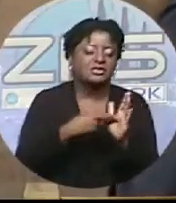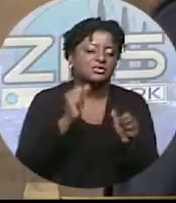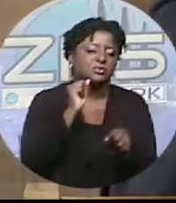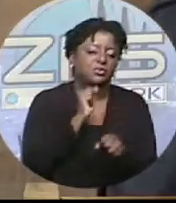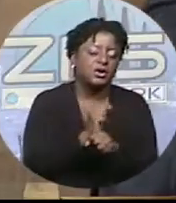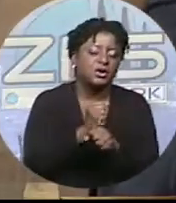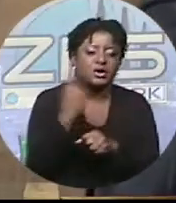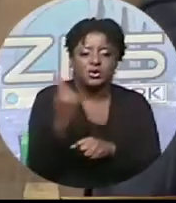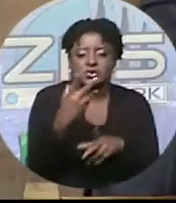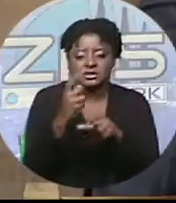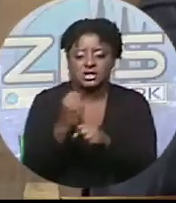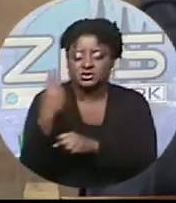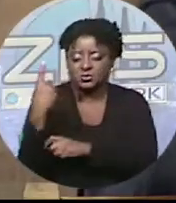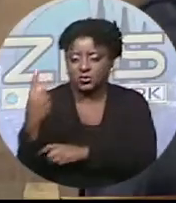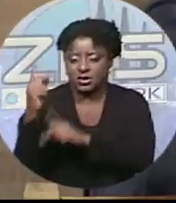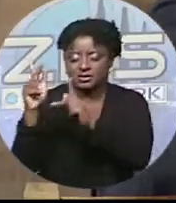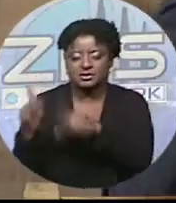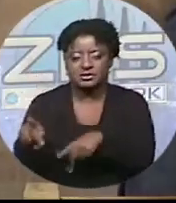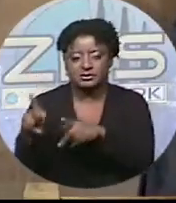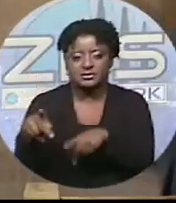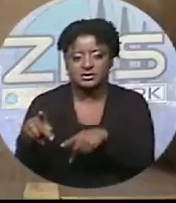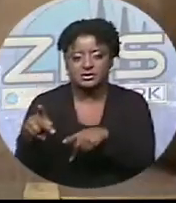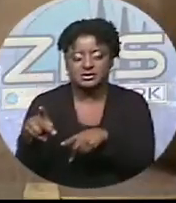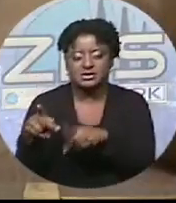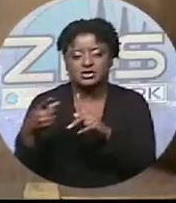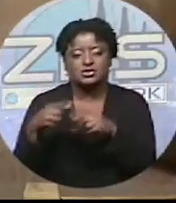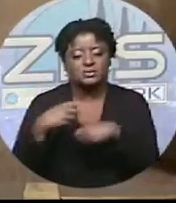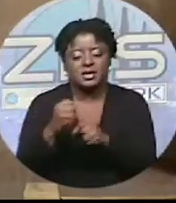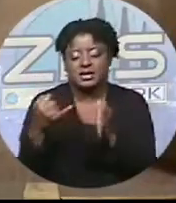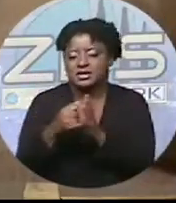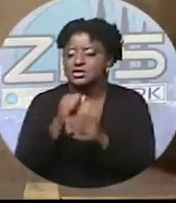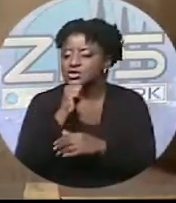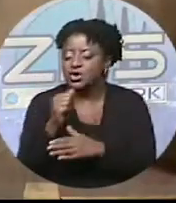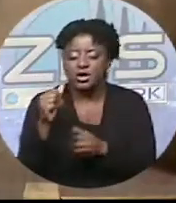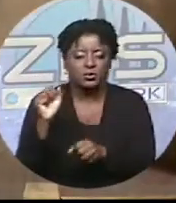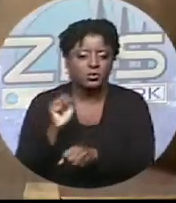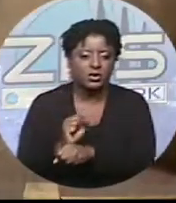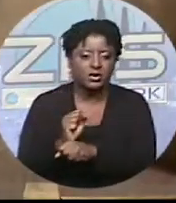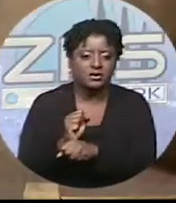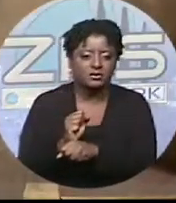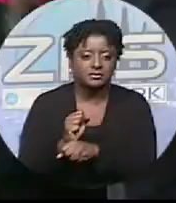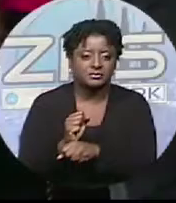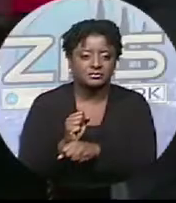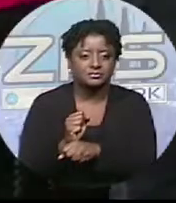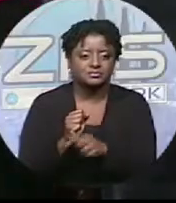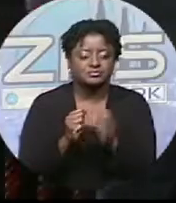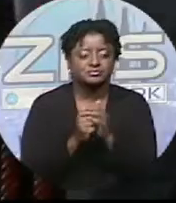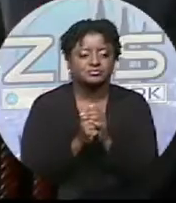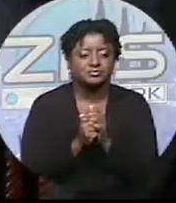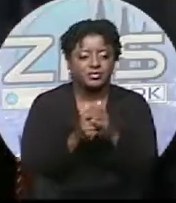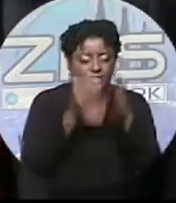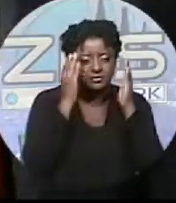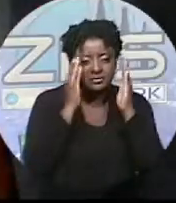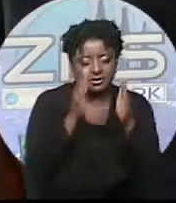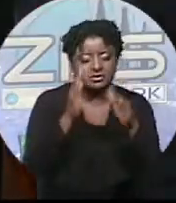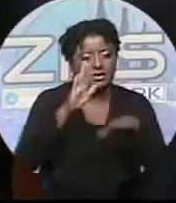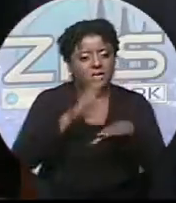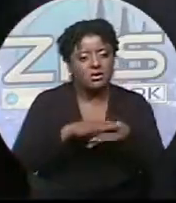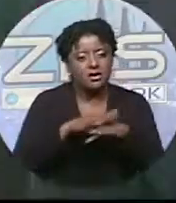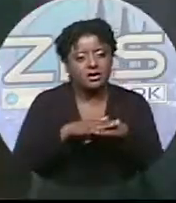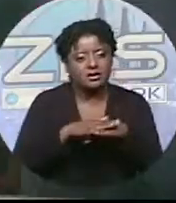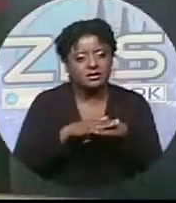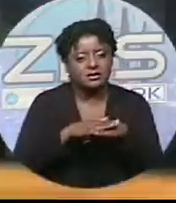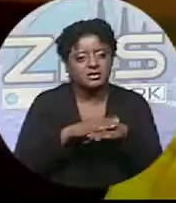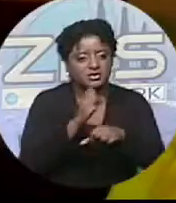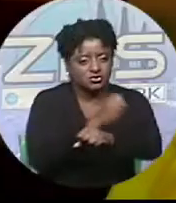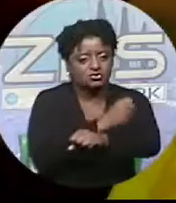And only take one of us to make it not work. And turn it bad on all of us. Dwelling on the premise that there is strength in